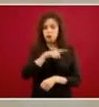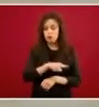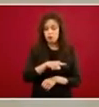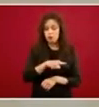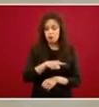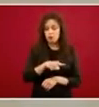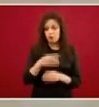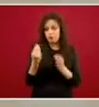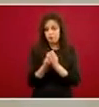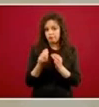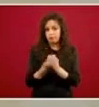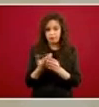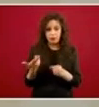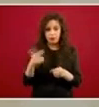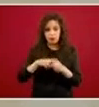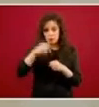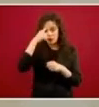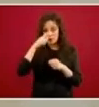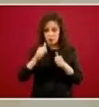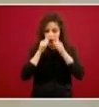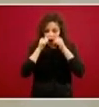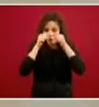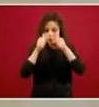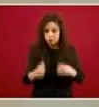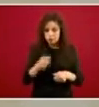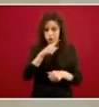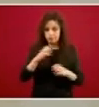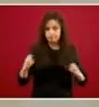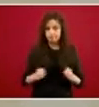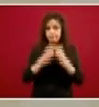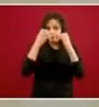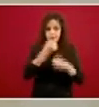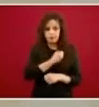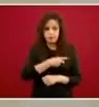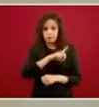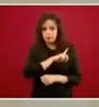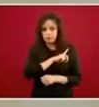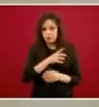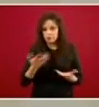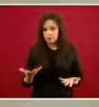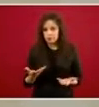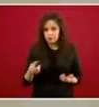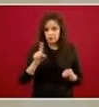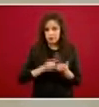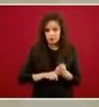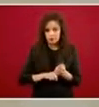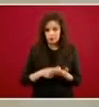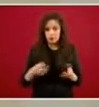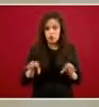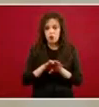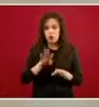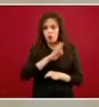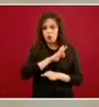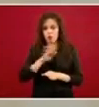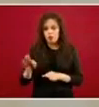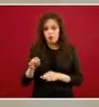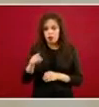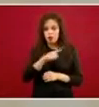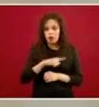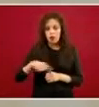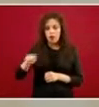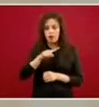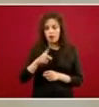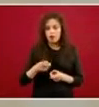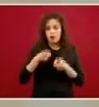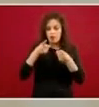functioning and the work of these doctors and nurses